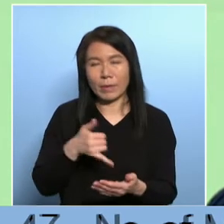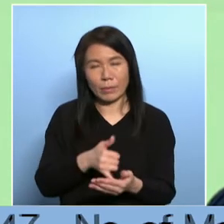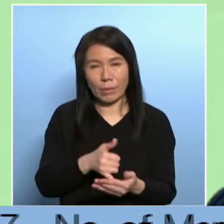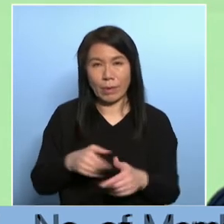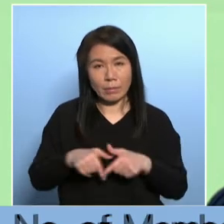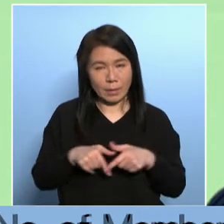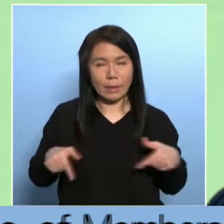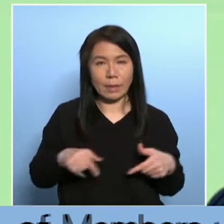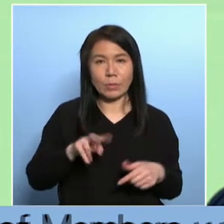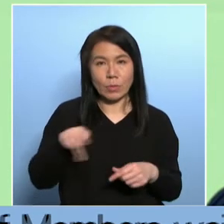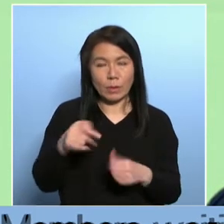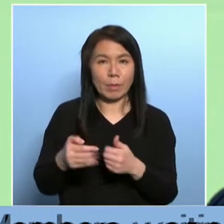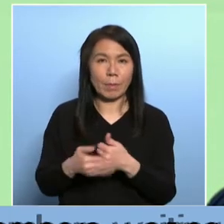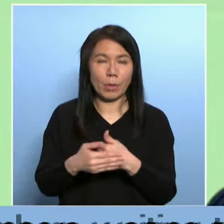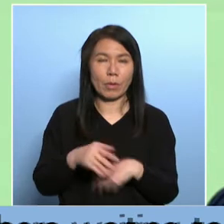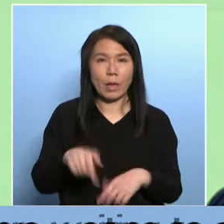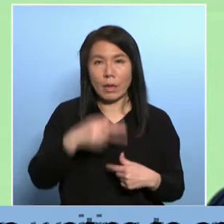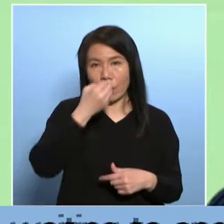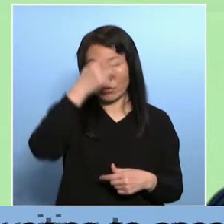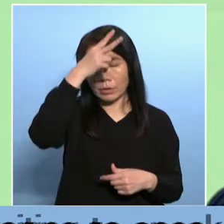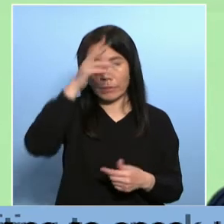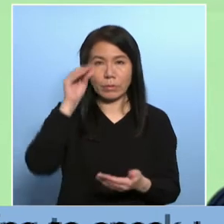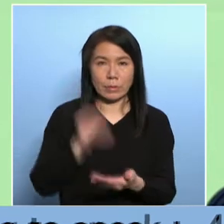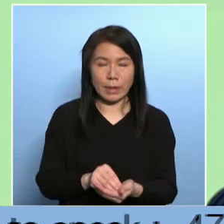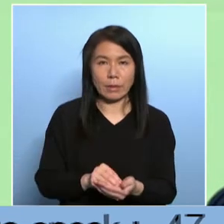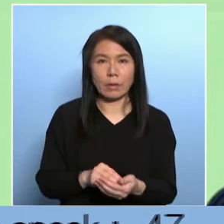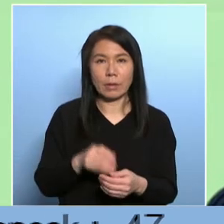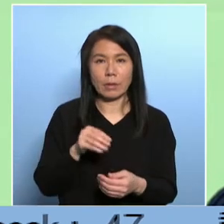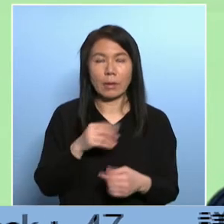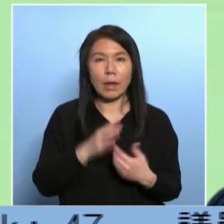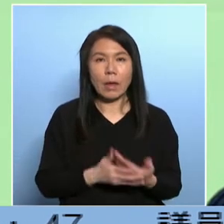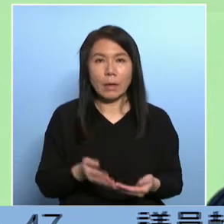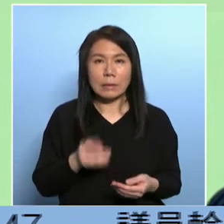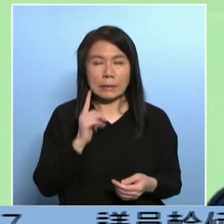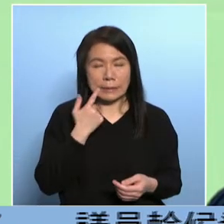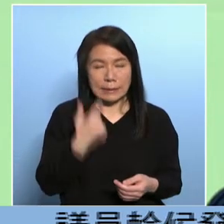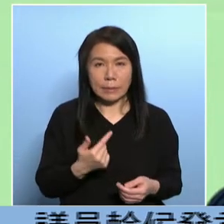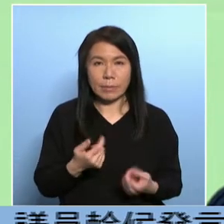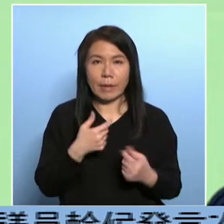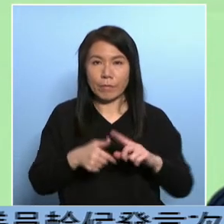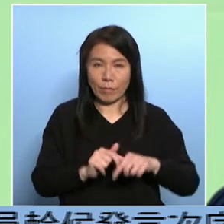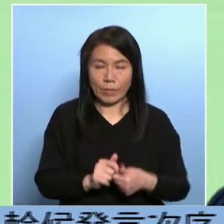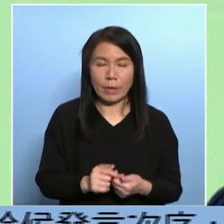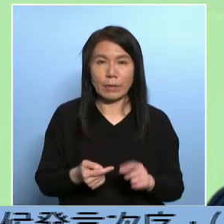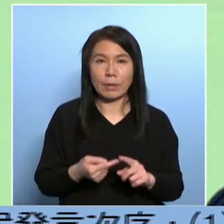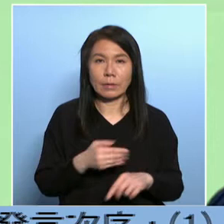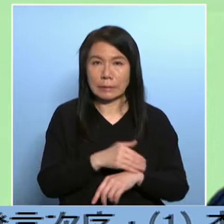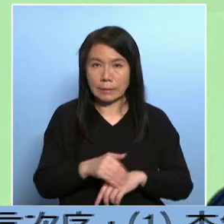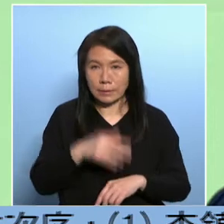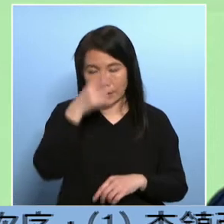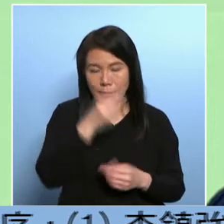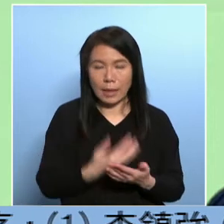to fight epidemic. It's not cowardly to ask for help. It's only those who are brave who would ask for help. Now, the government